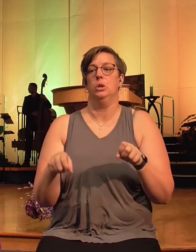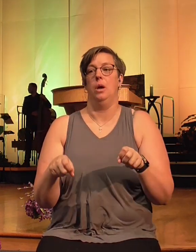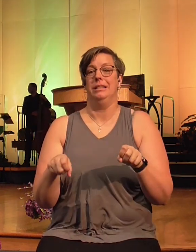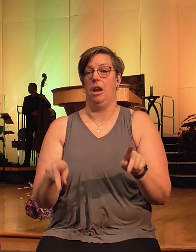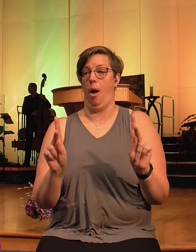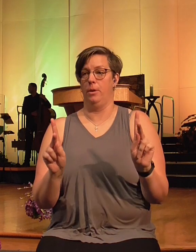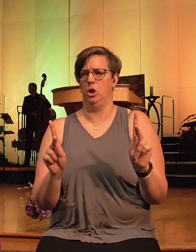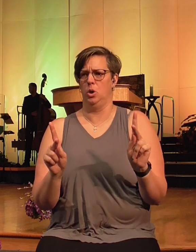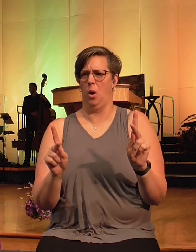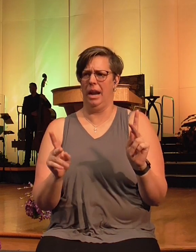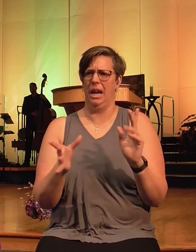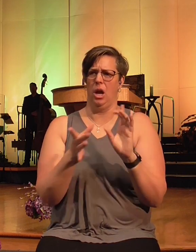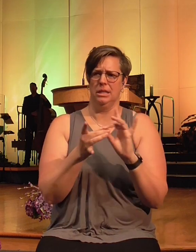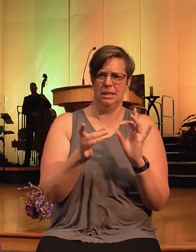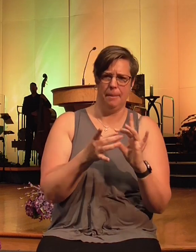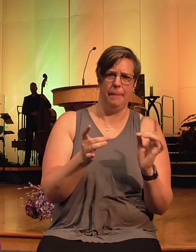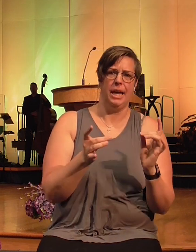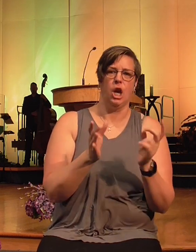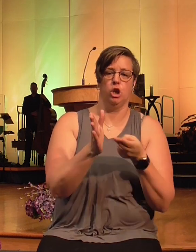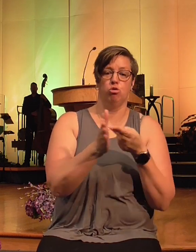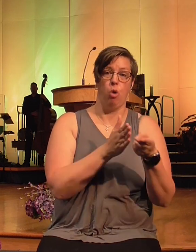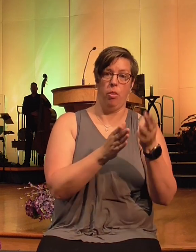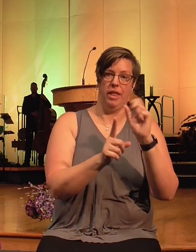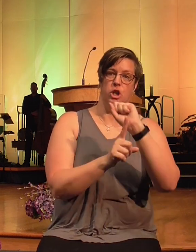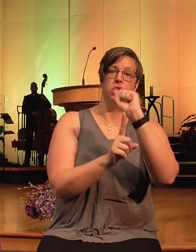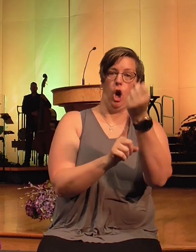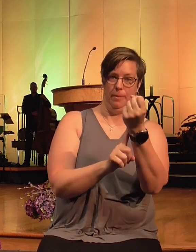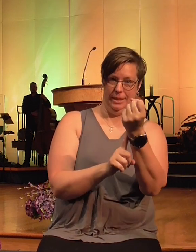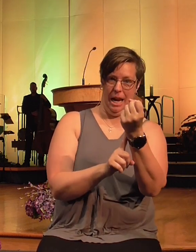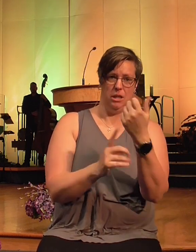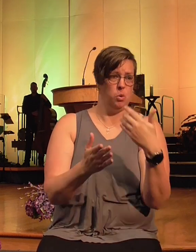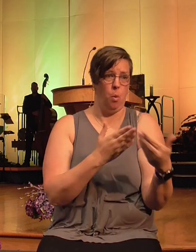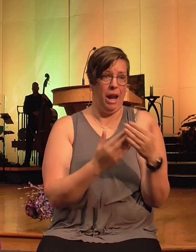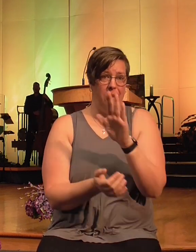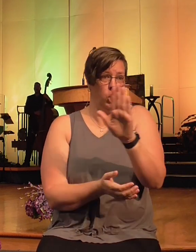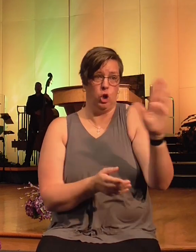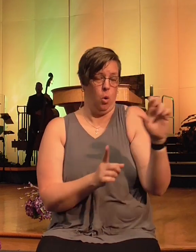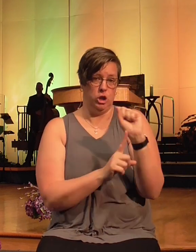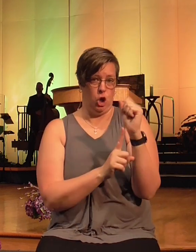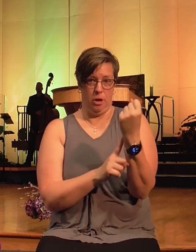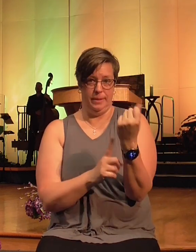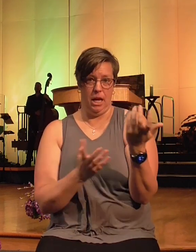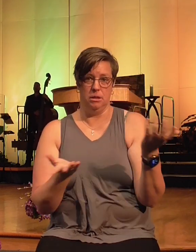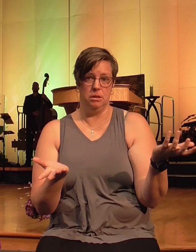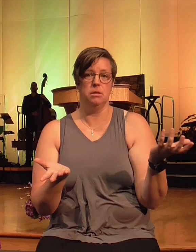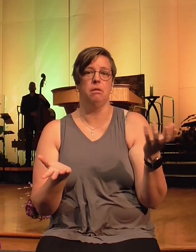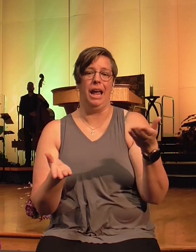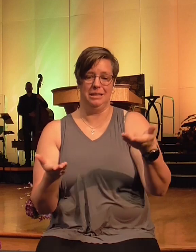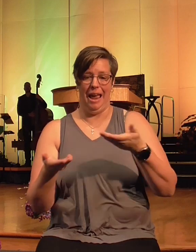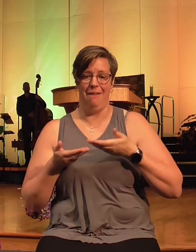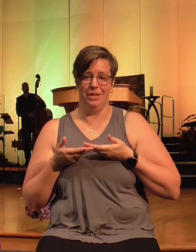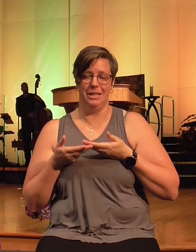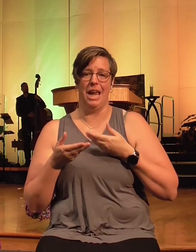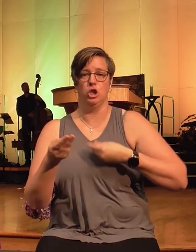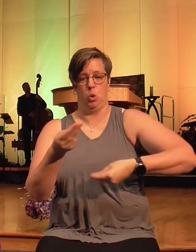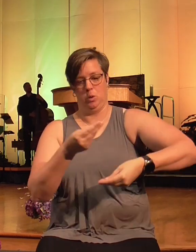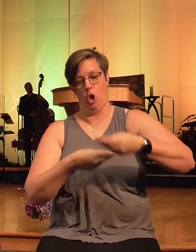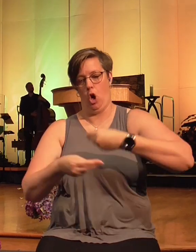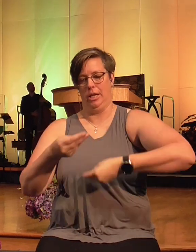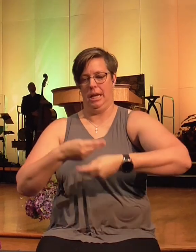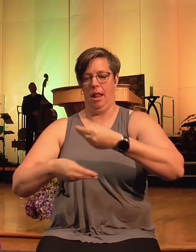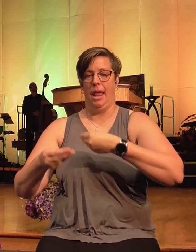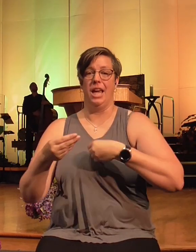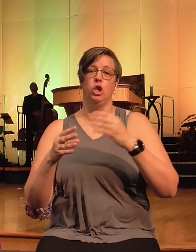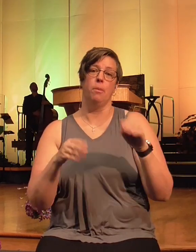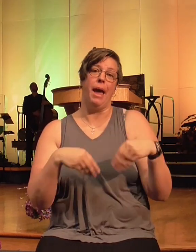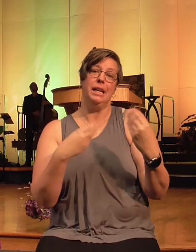opportunity to speak truth to circumstance, whatever your circumstance might be. It's an invitation to circulate, which might be you're